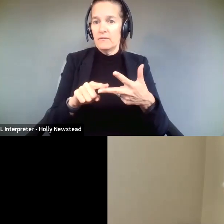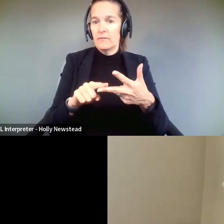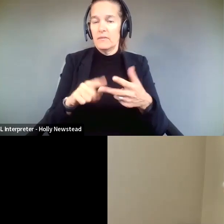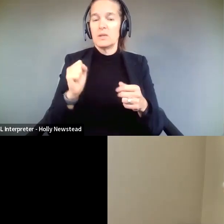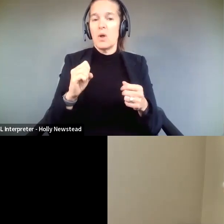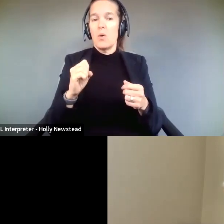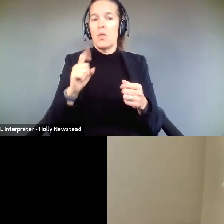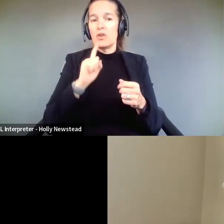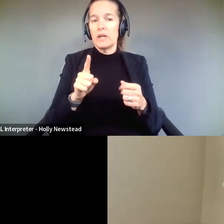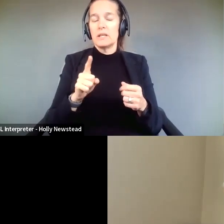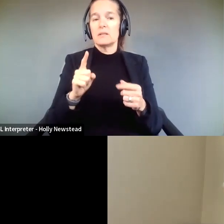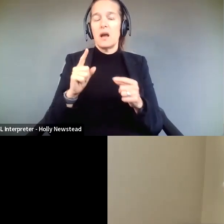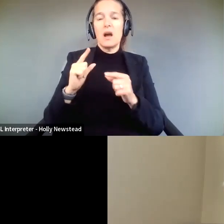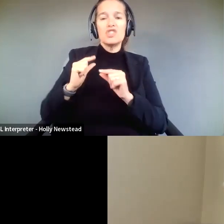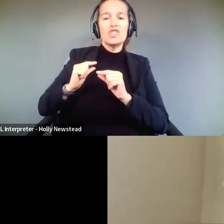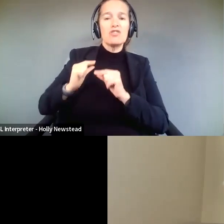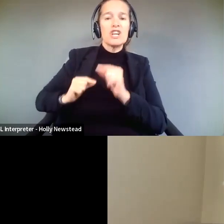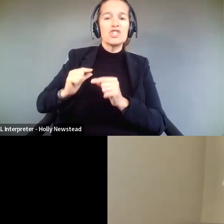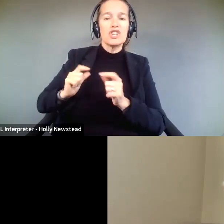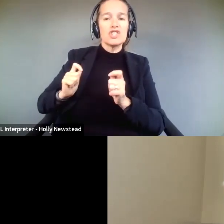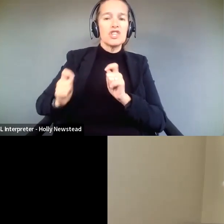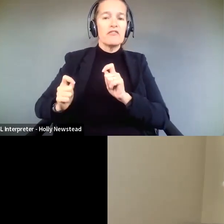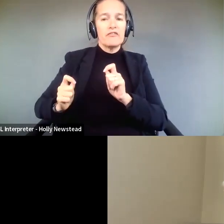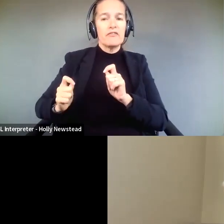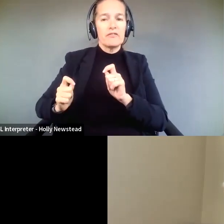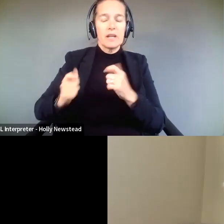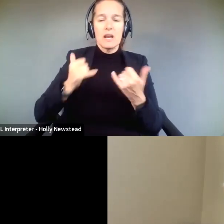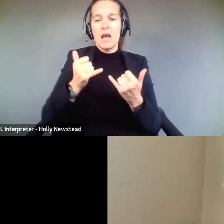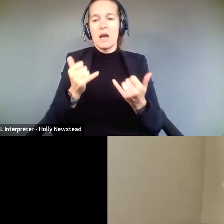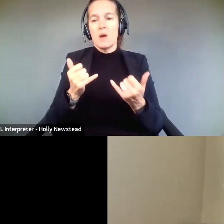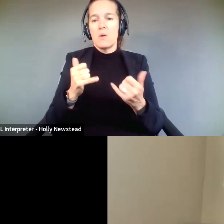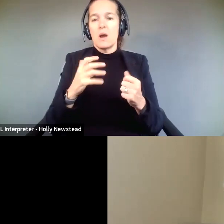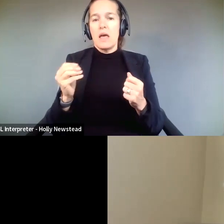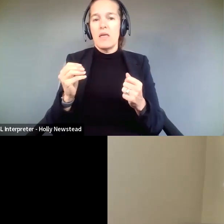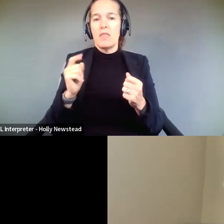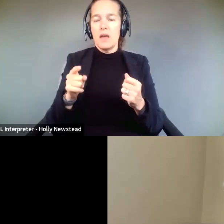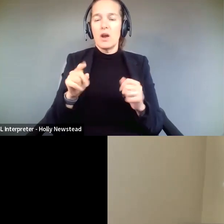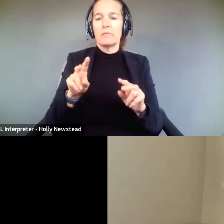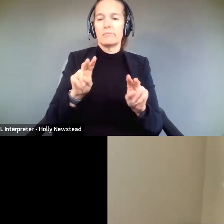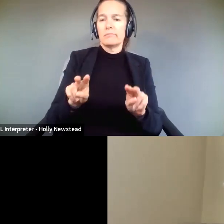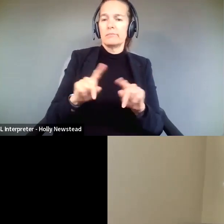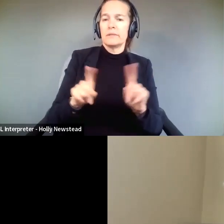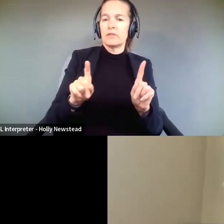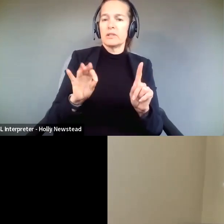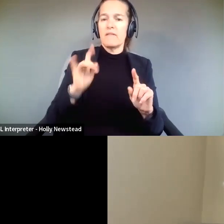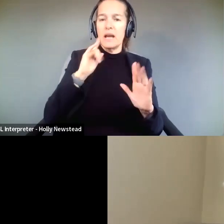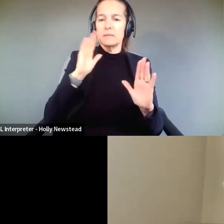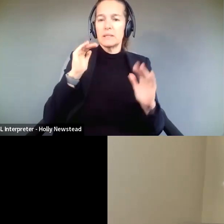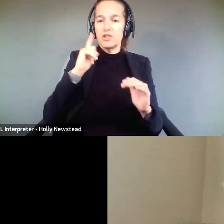is a generational shift that we're going through that is looking at differences in expectations for